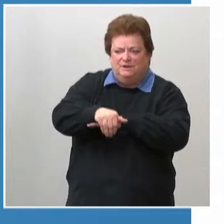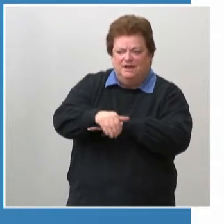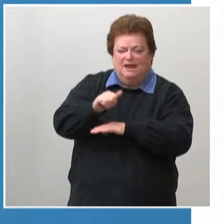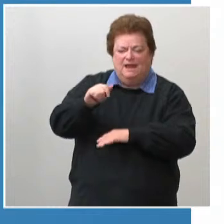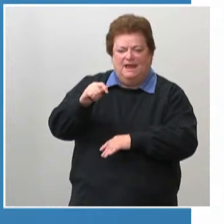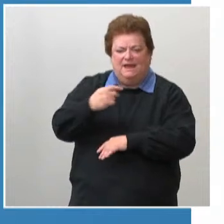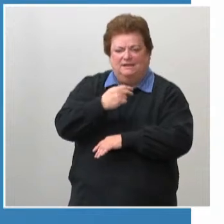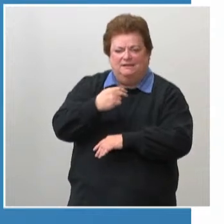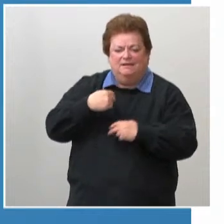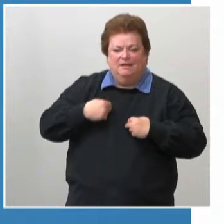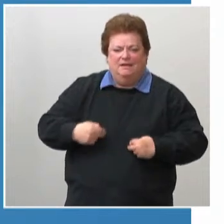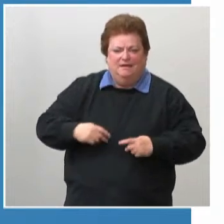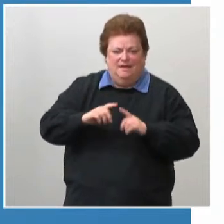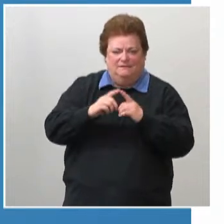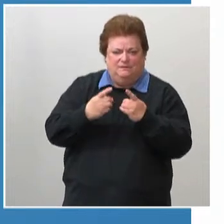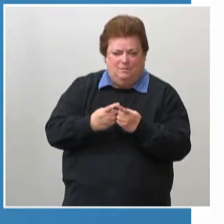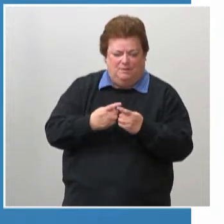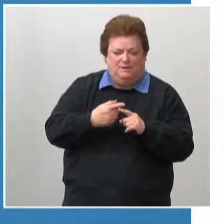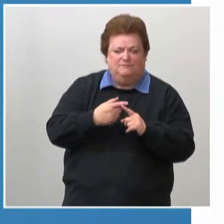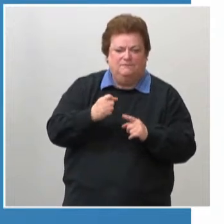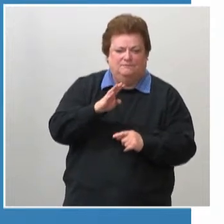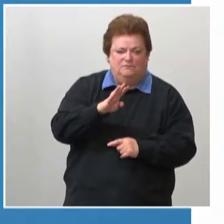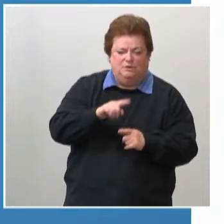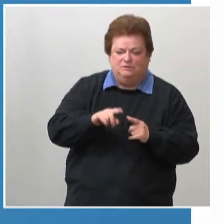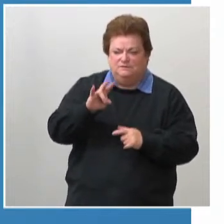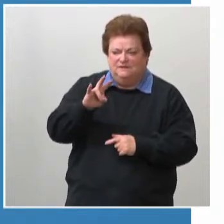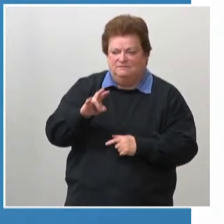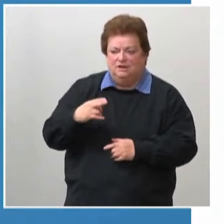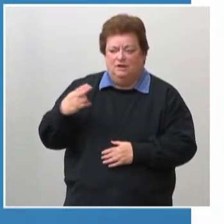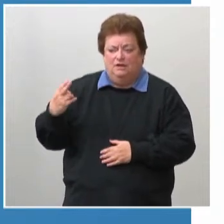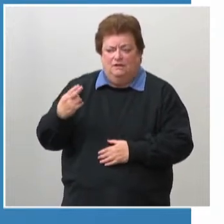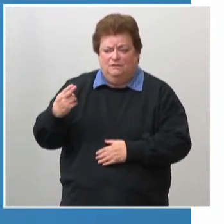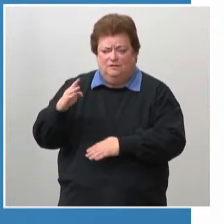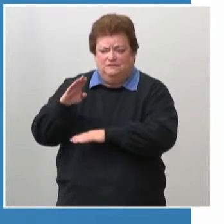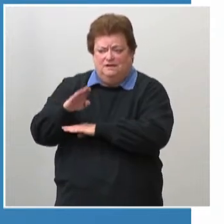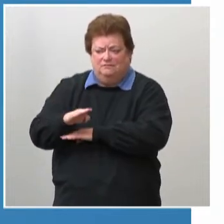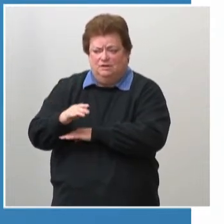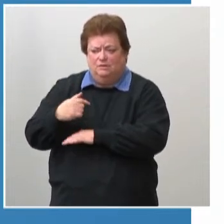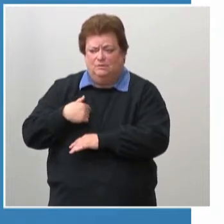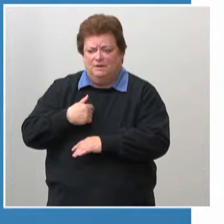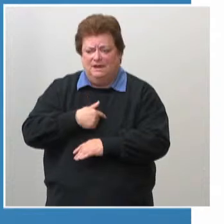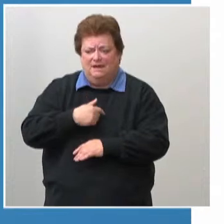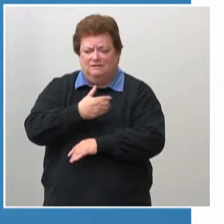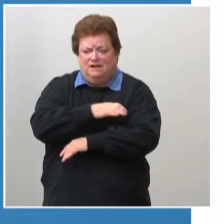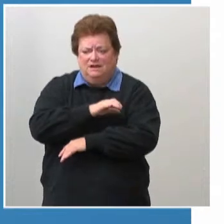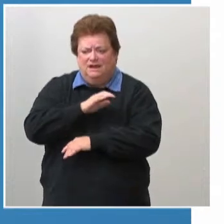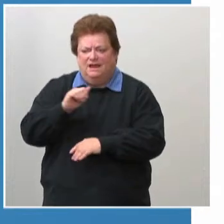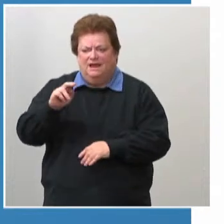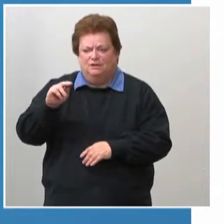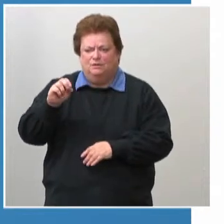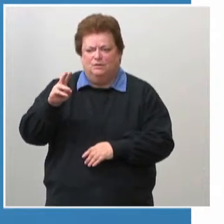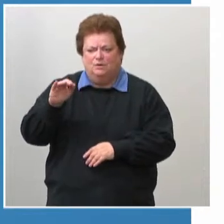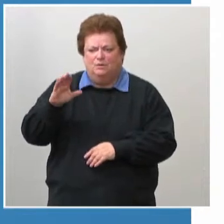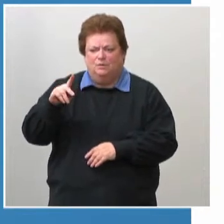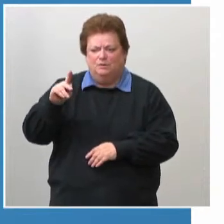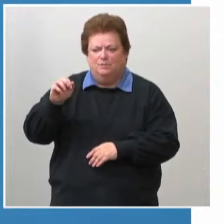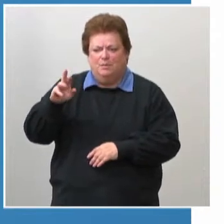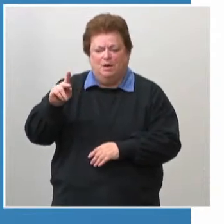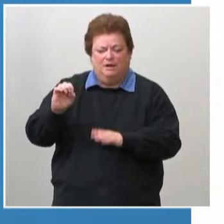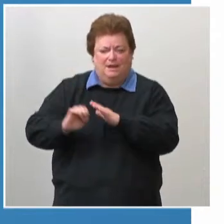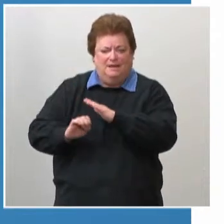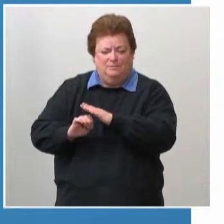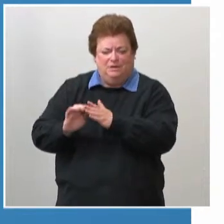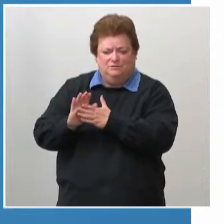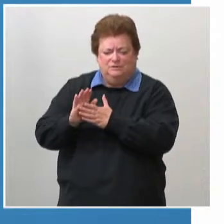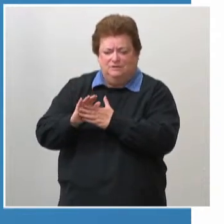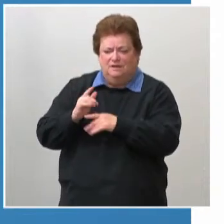at the Health Department from 4 to 7. On Thursday afternoon, we're hosting a clinic at Norwood Park Elementary from